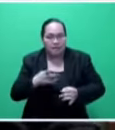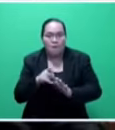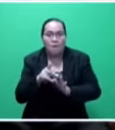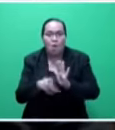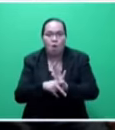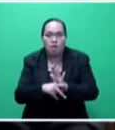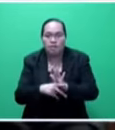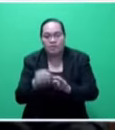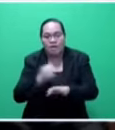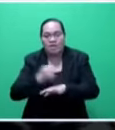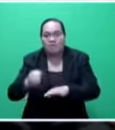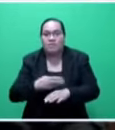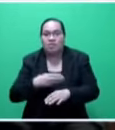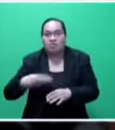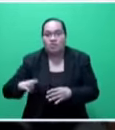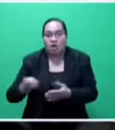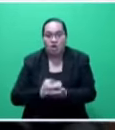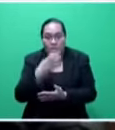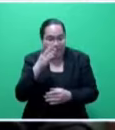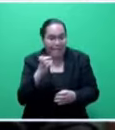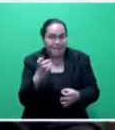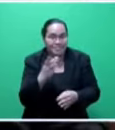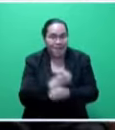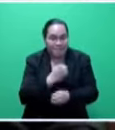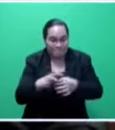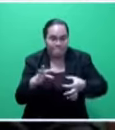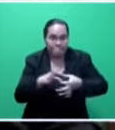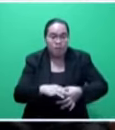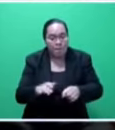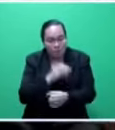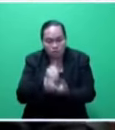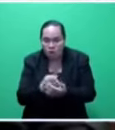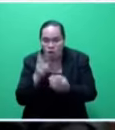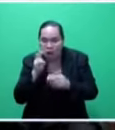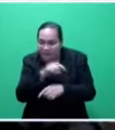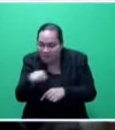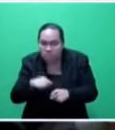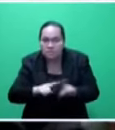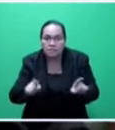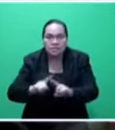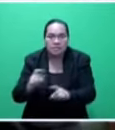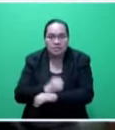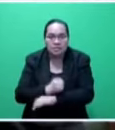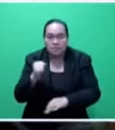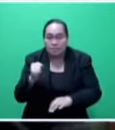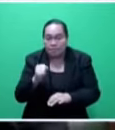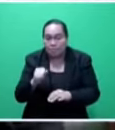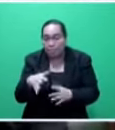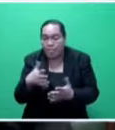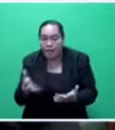policy input from the Ministry of Economy and the Ministry of Employment to make sure that we can look after our enterprise. So when the time comes for them to be able